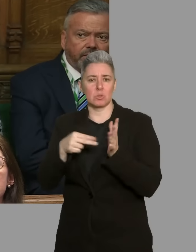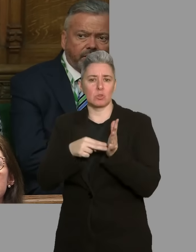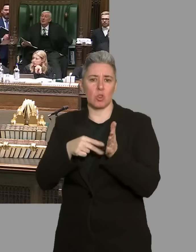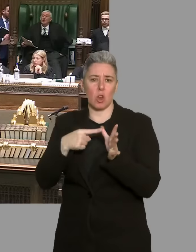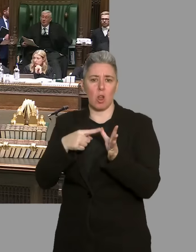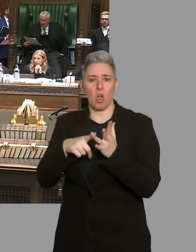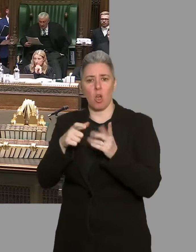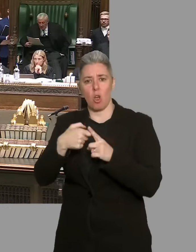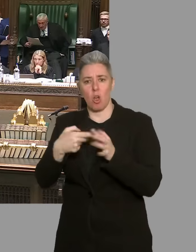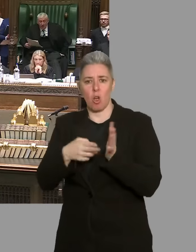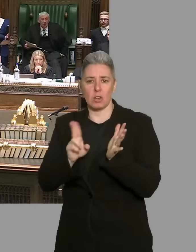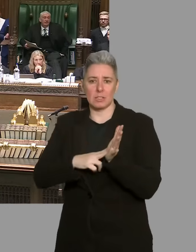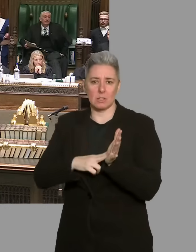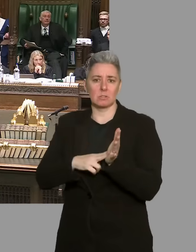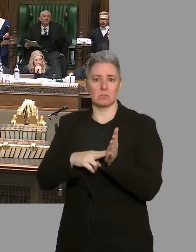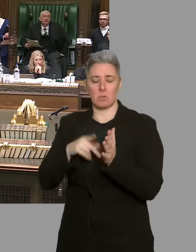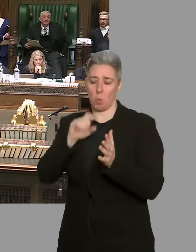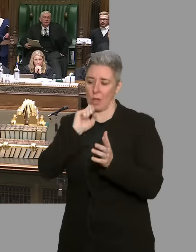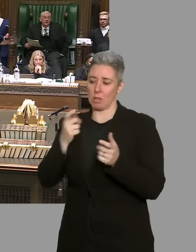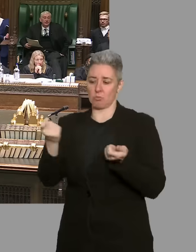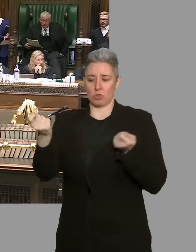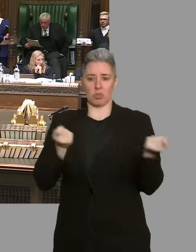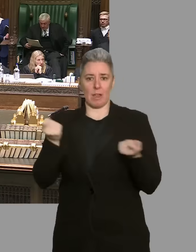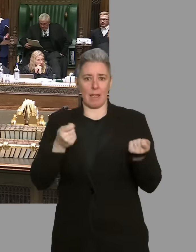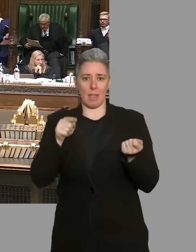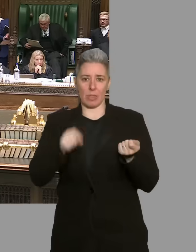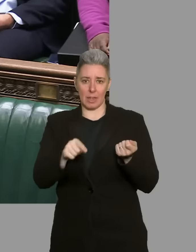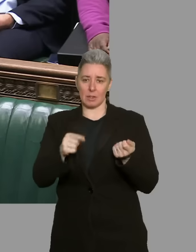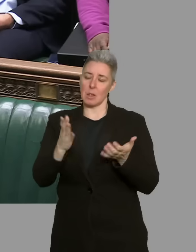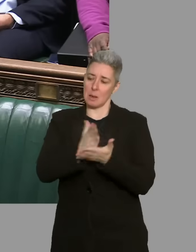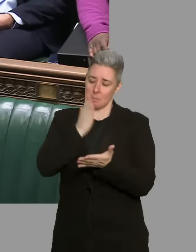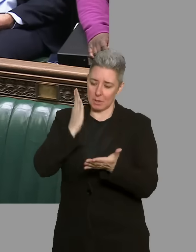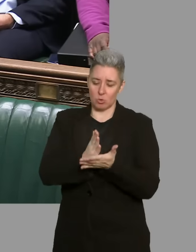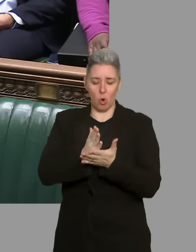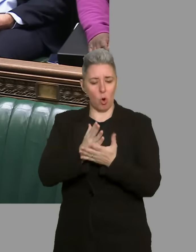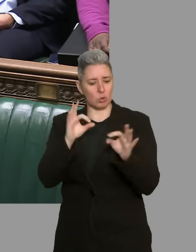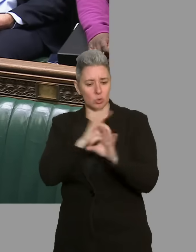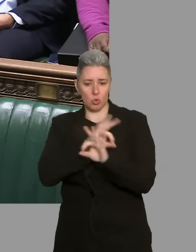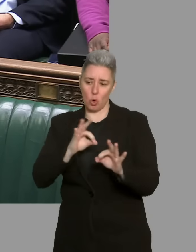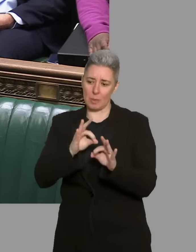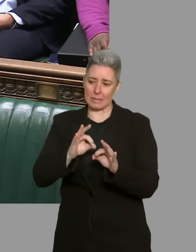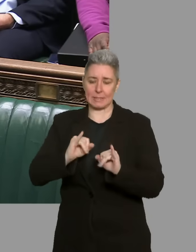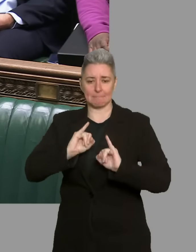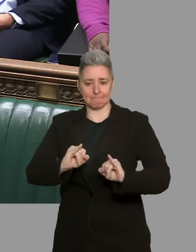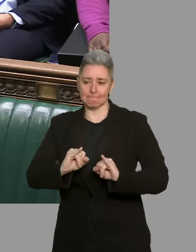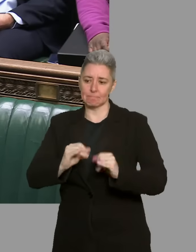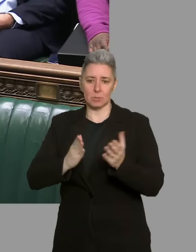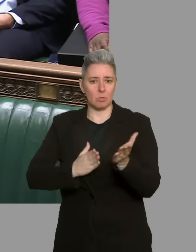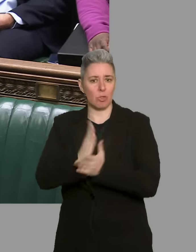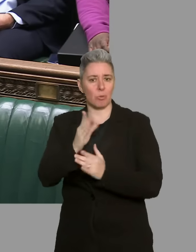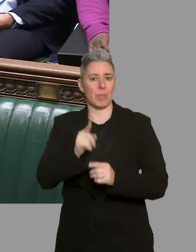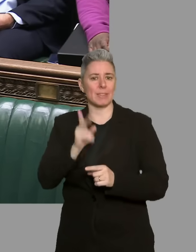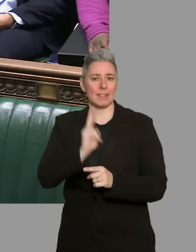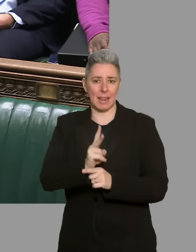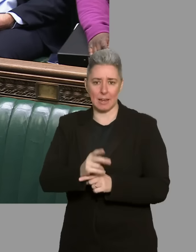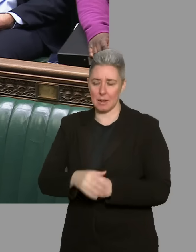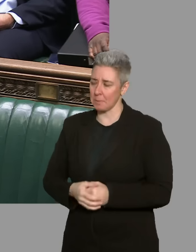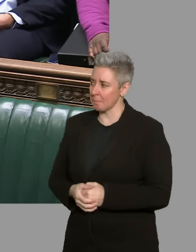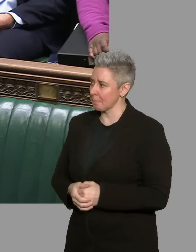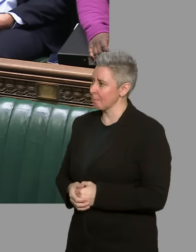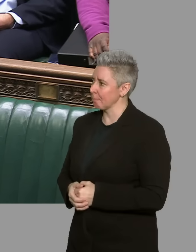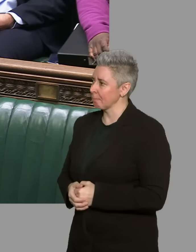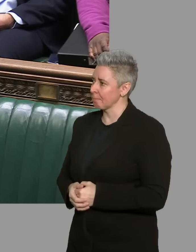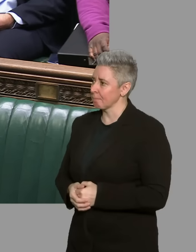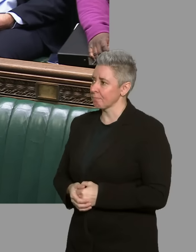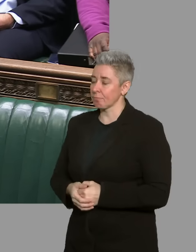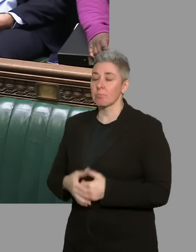again? Well, can I start by saying every mother and baby deserves safe, high-quality, compassionate care. And I want to